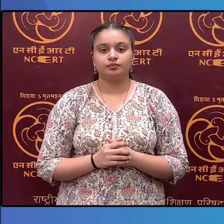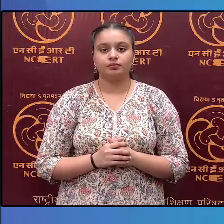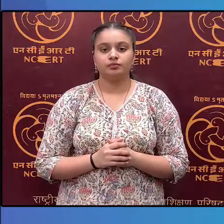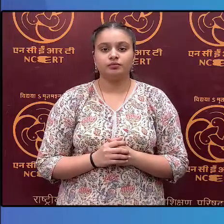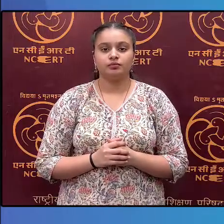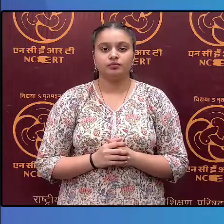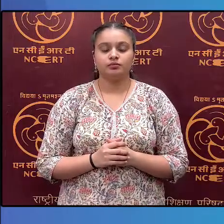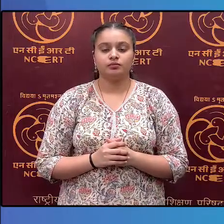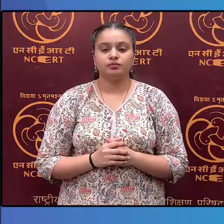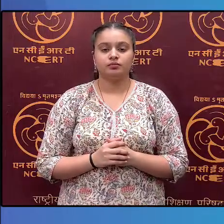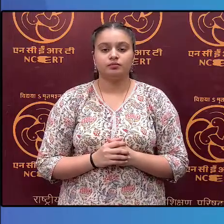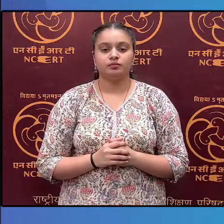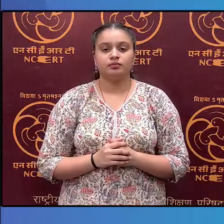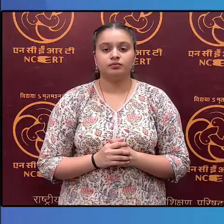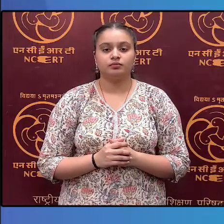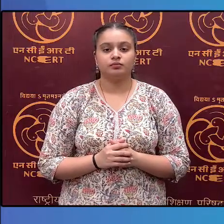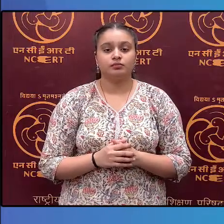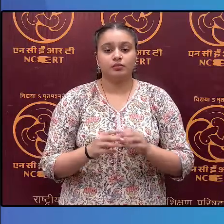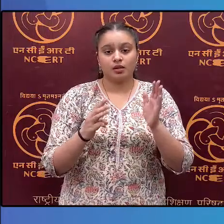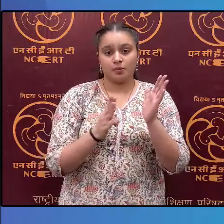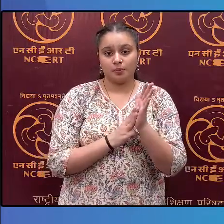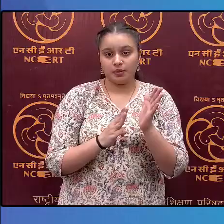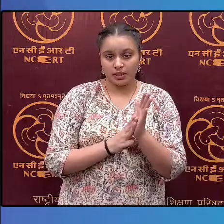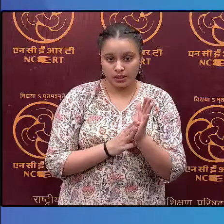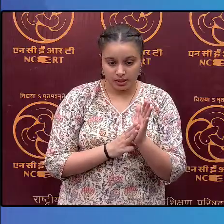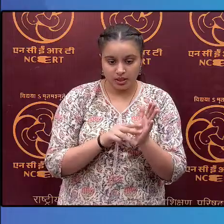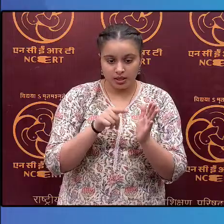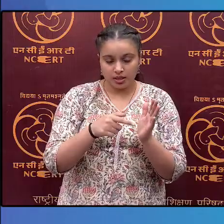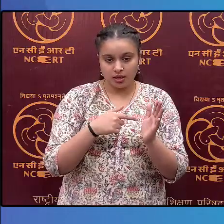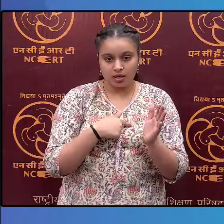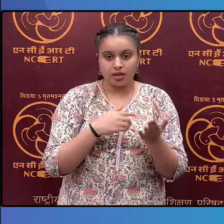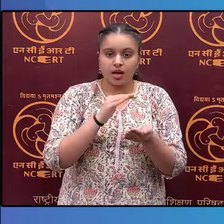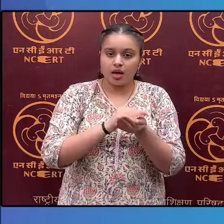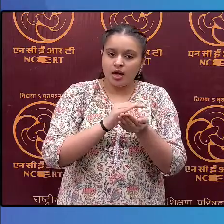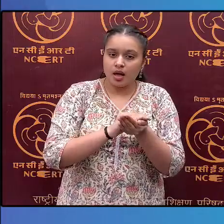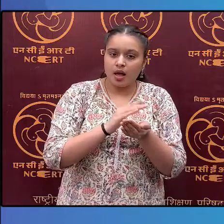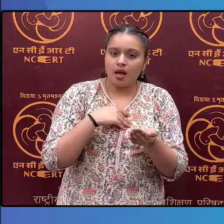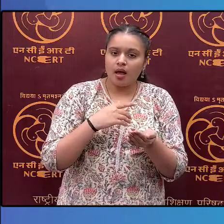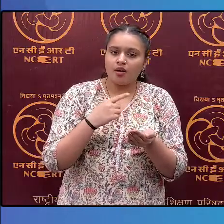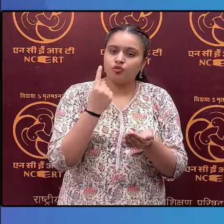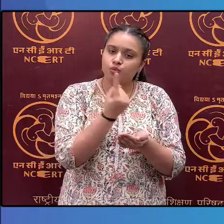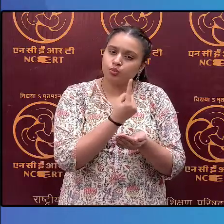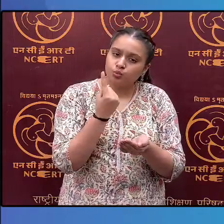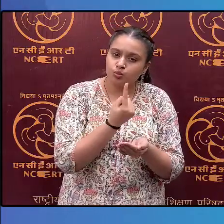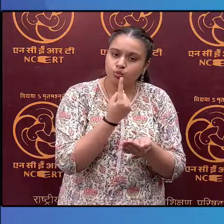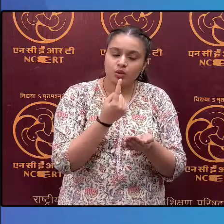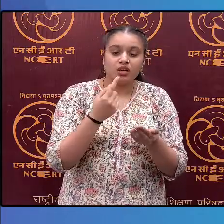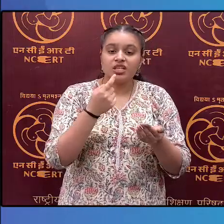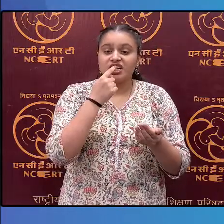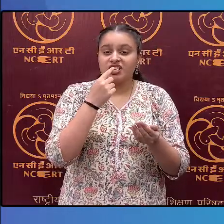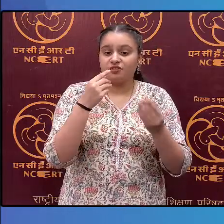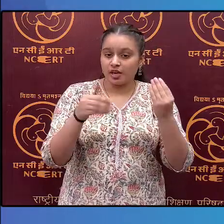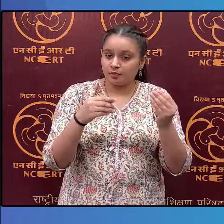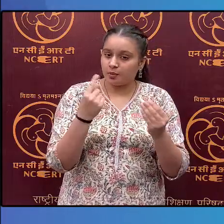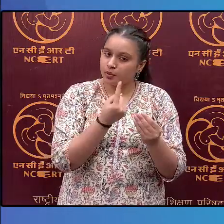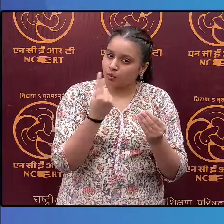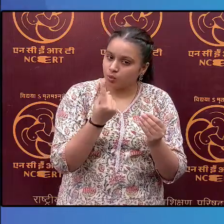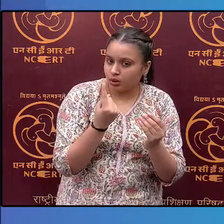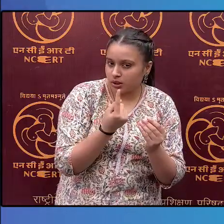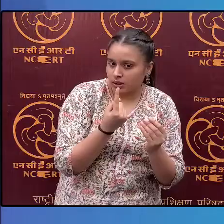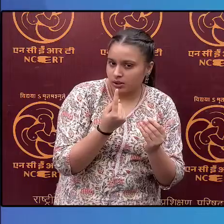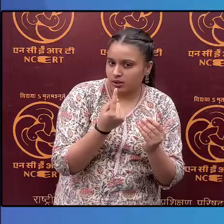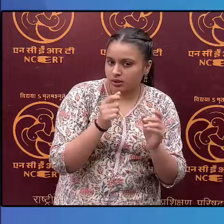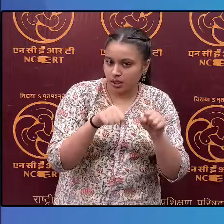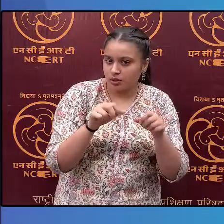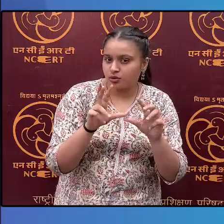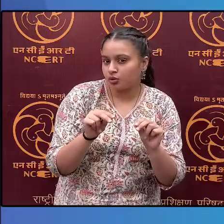that Meena had only white paper. Is this statement true or false? It's completely false because Meena